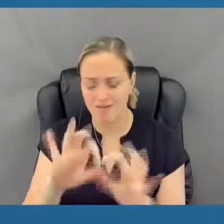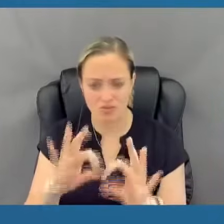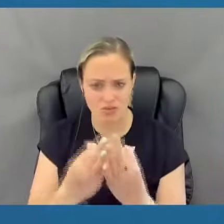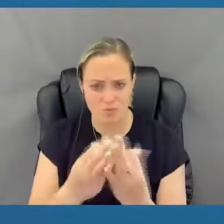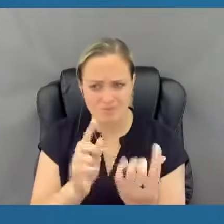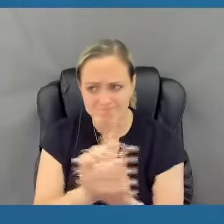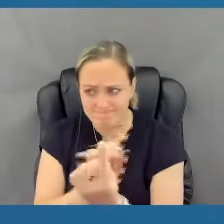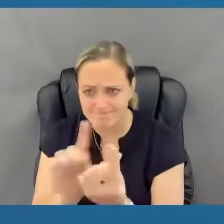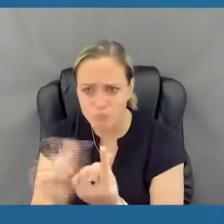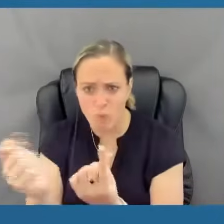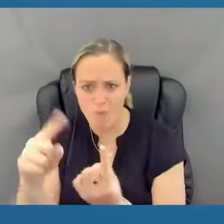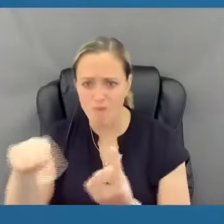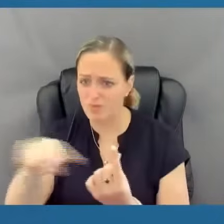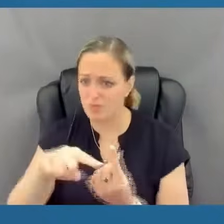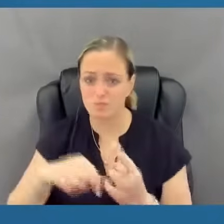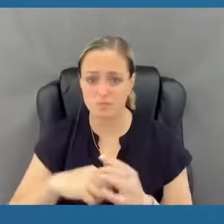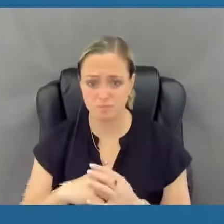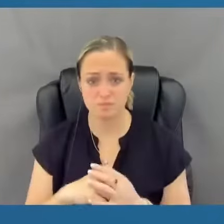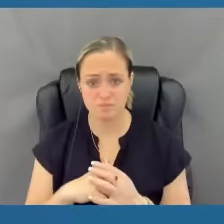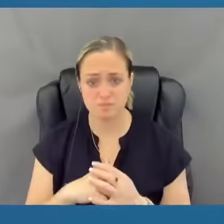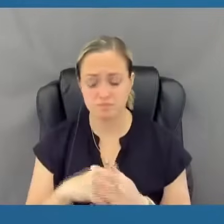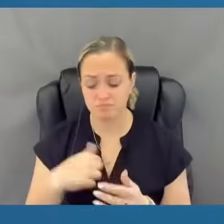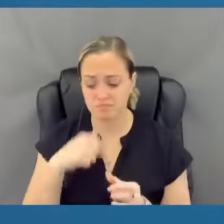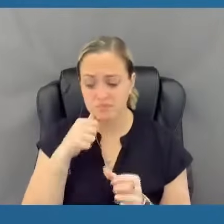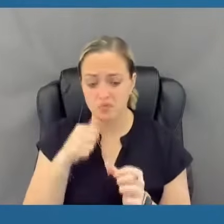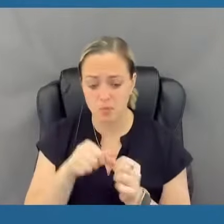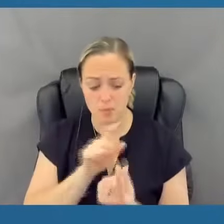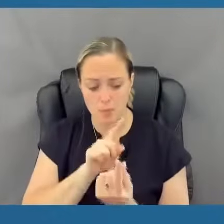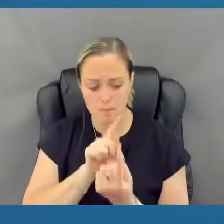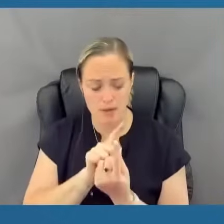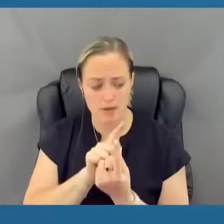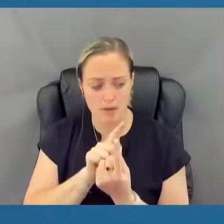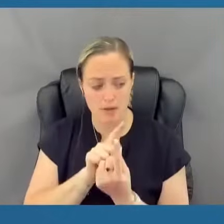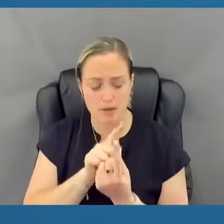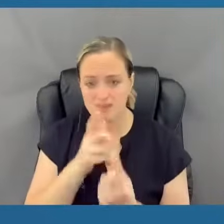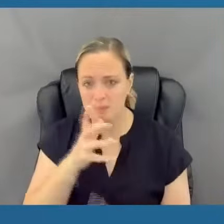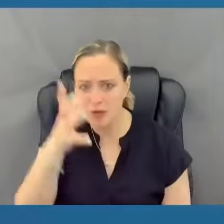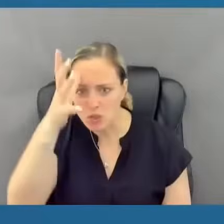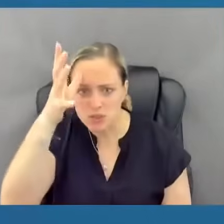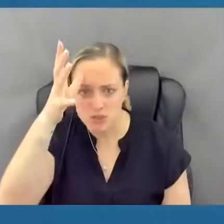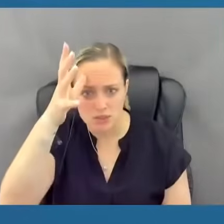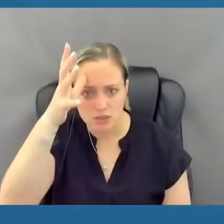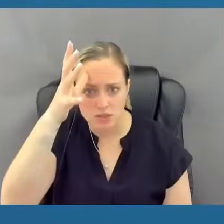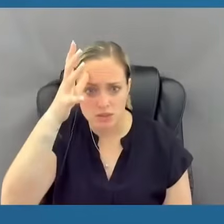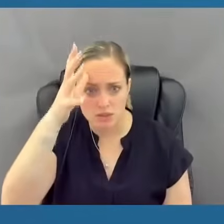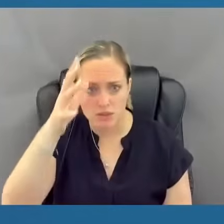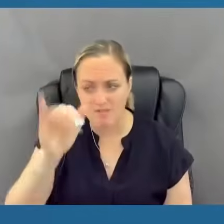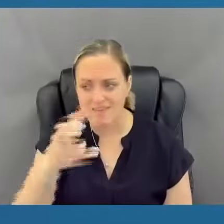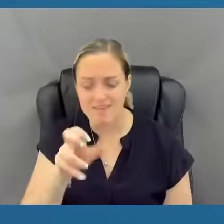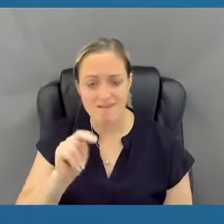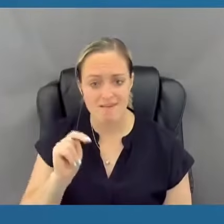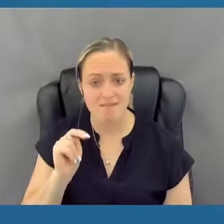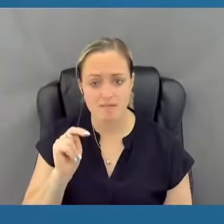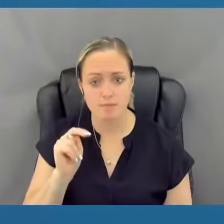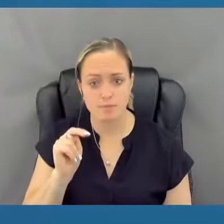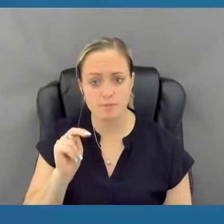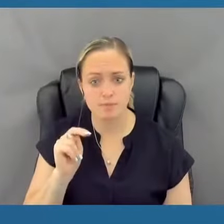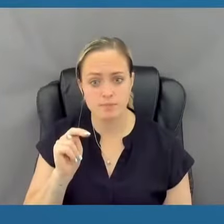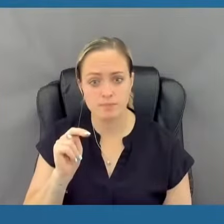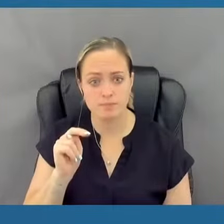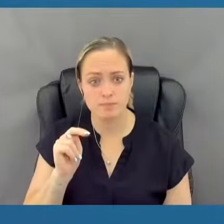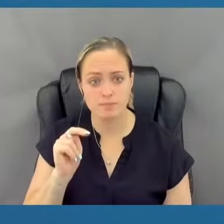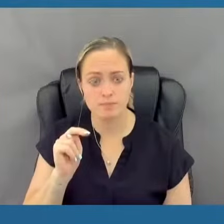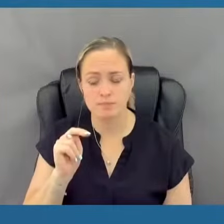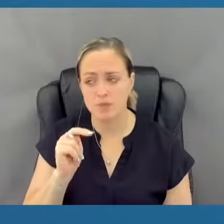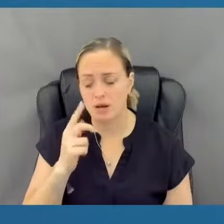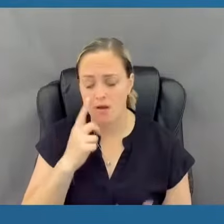met with all of them. And I remember meeting the parents of Idan and crying